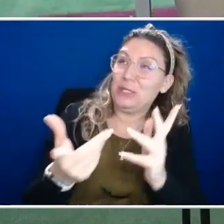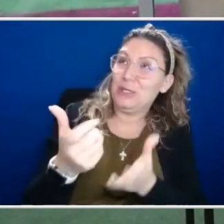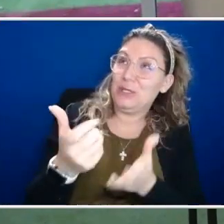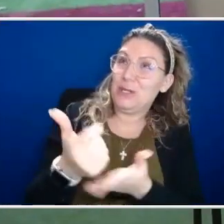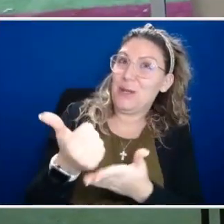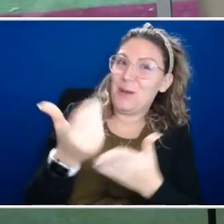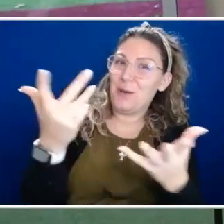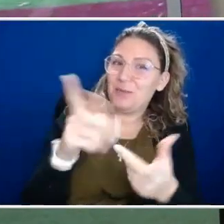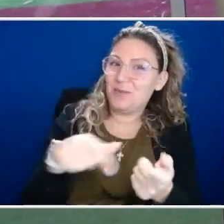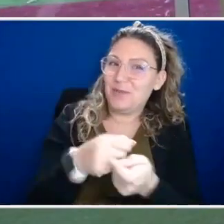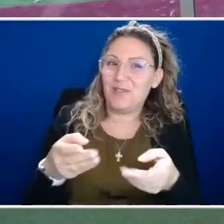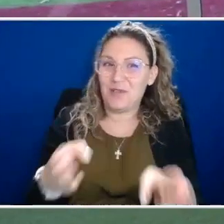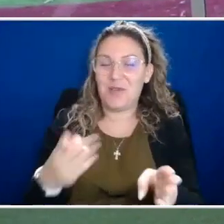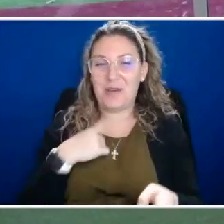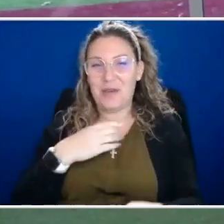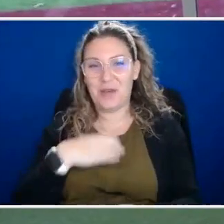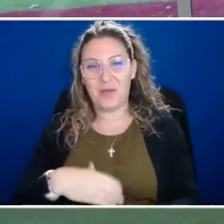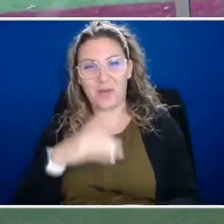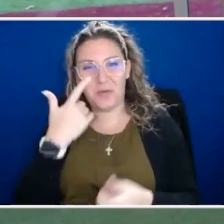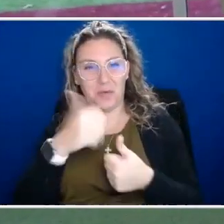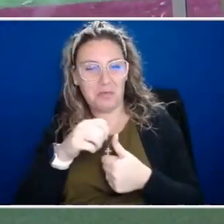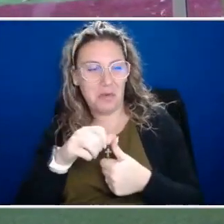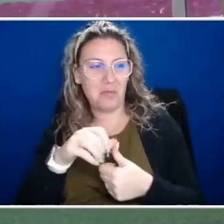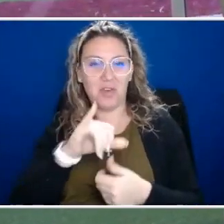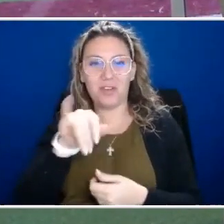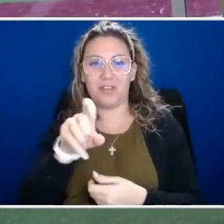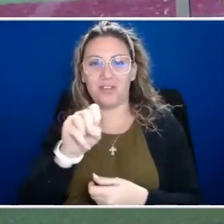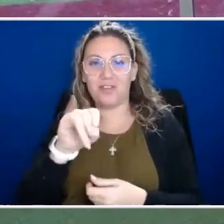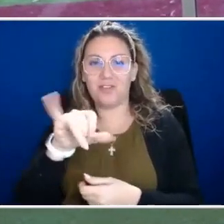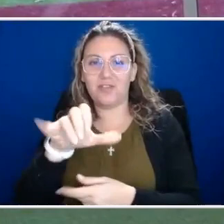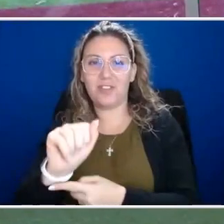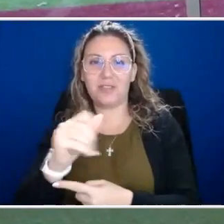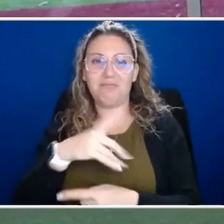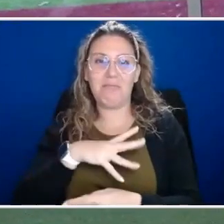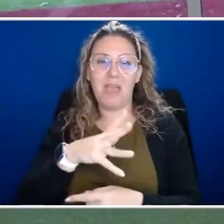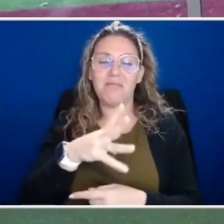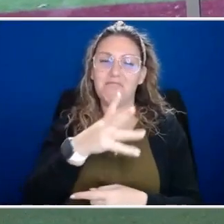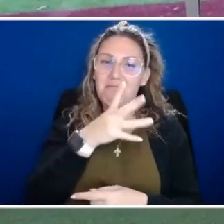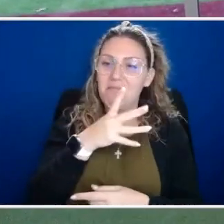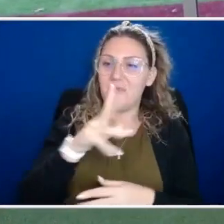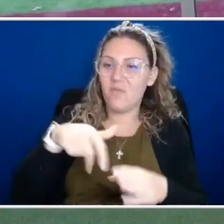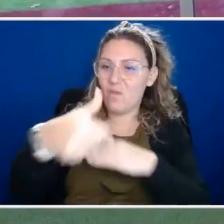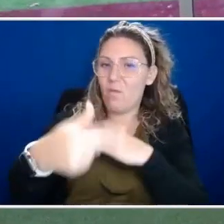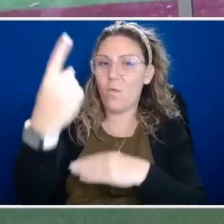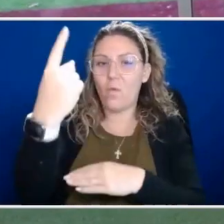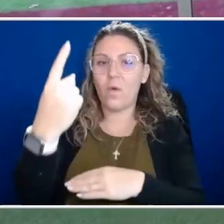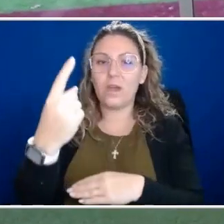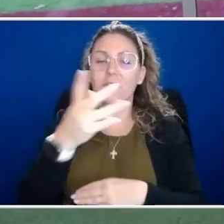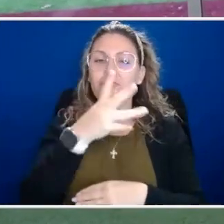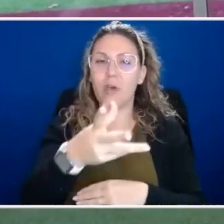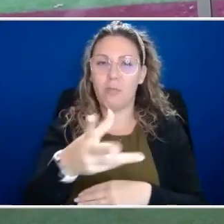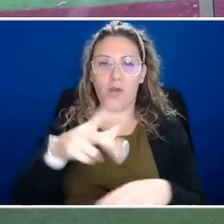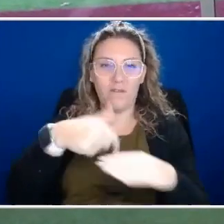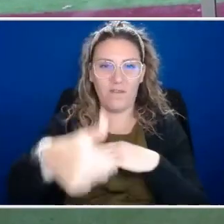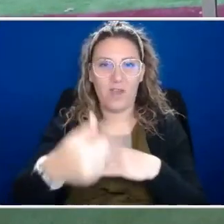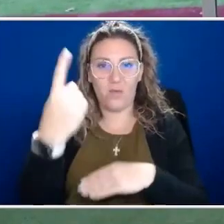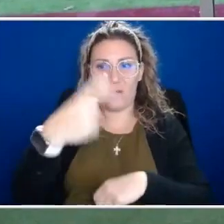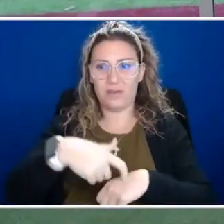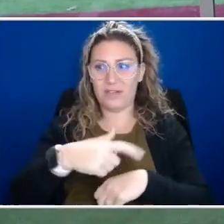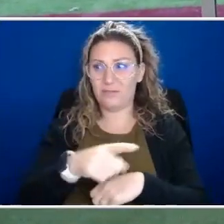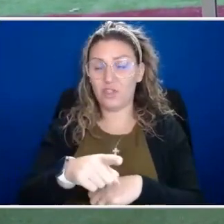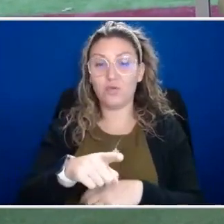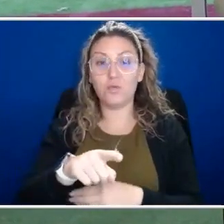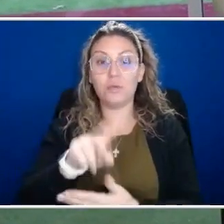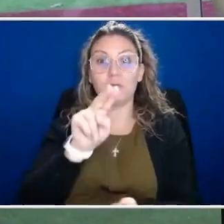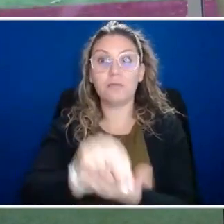I remember, Jessica, my Yaya fell once, and she was on the ground for 7 hours. She